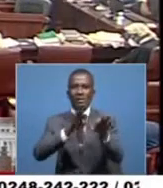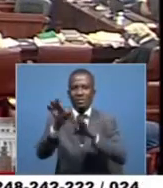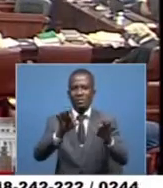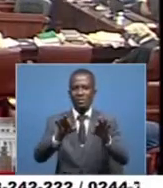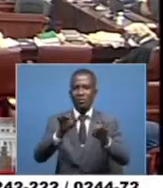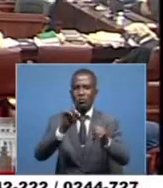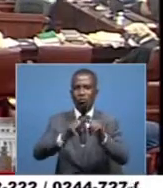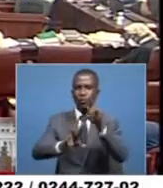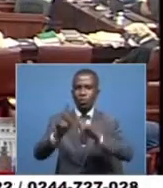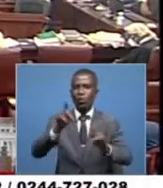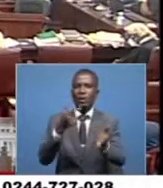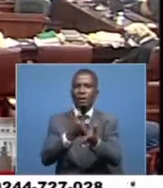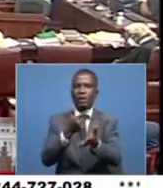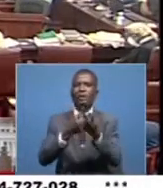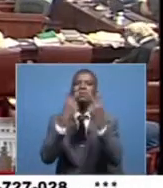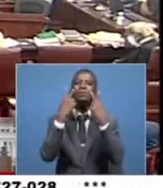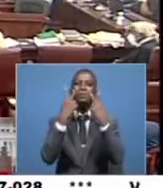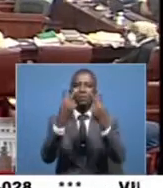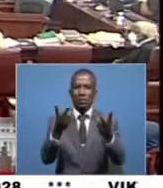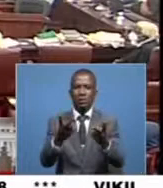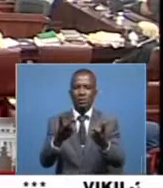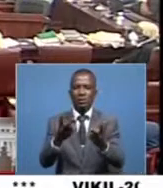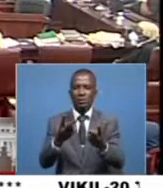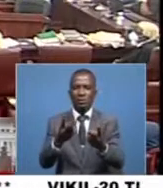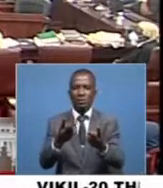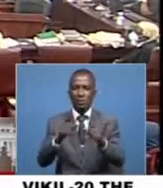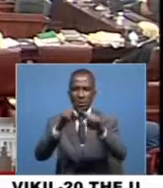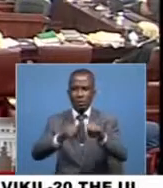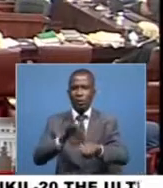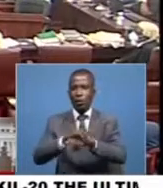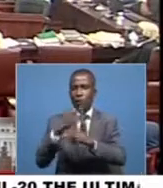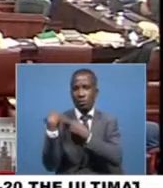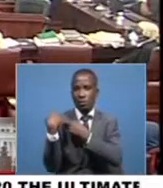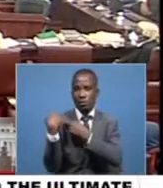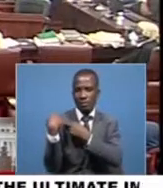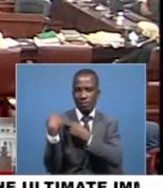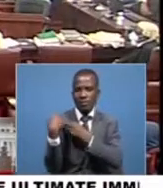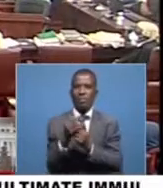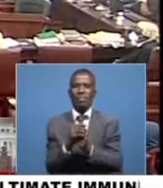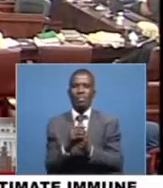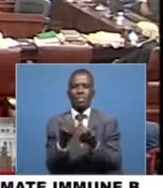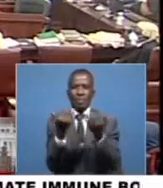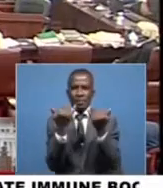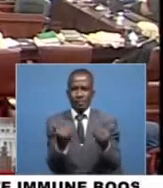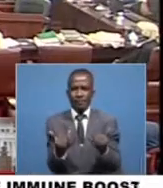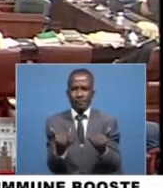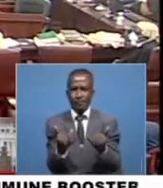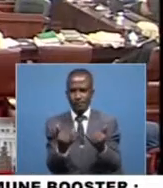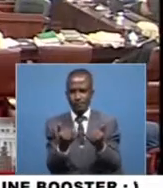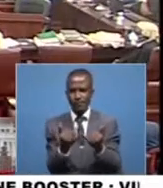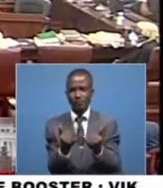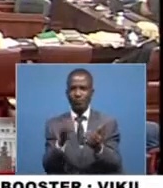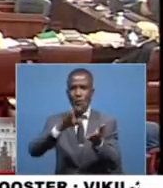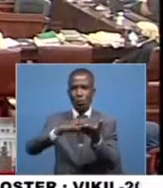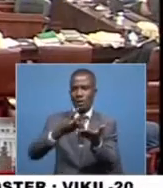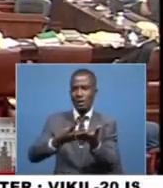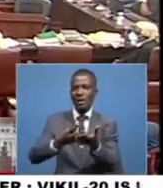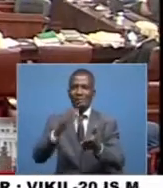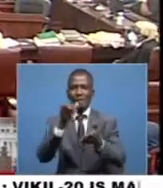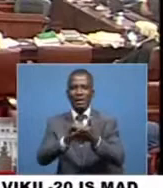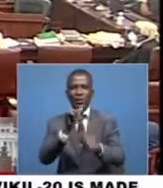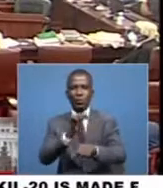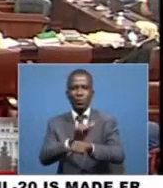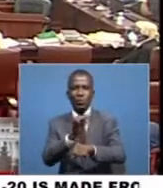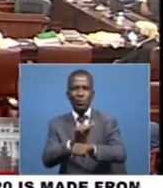of this country for its stewardship. The Society of Laws case, like this petition, also deals with witnesses who have served